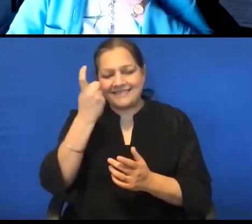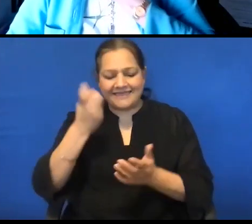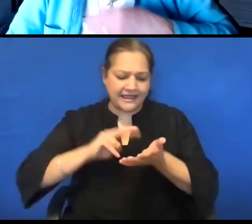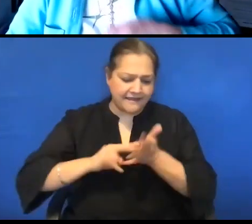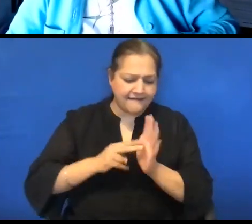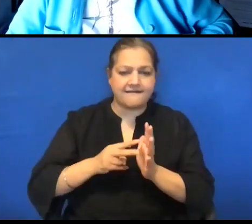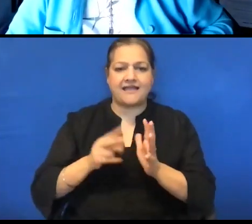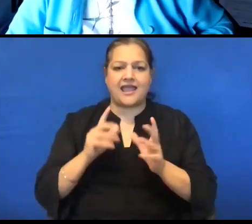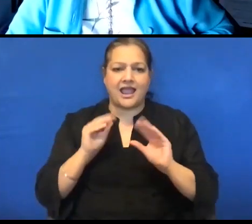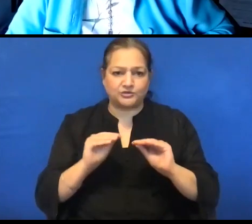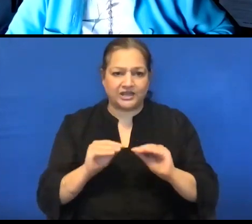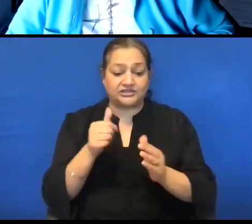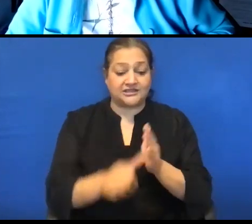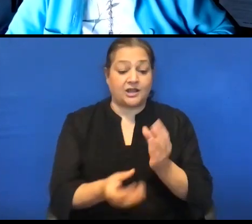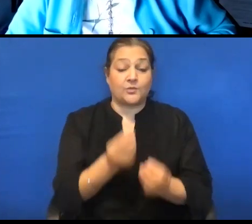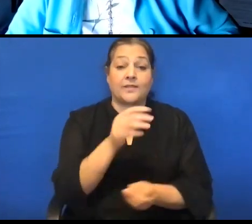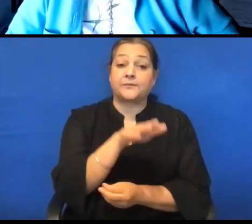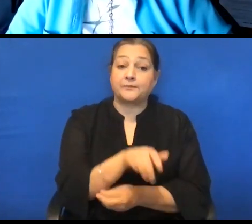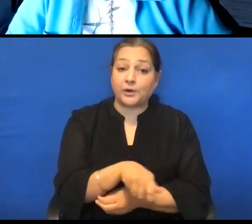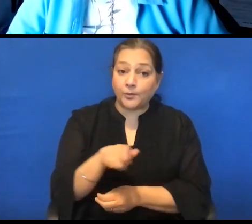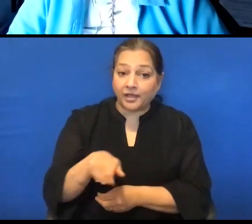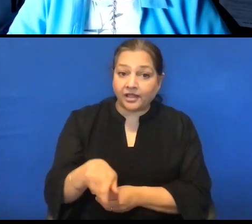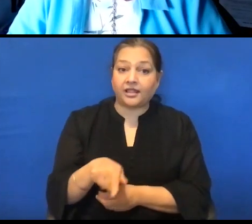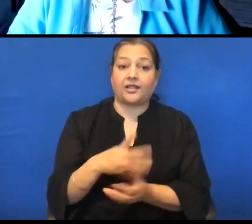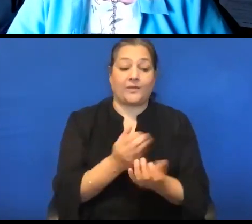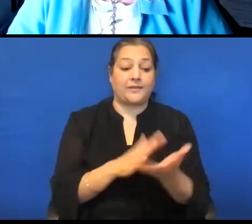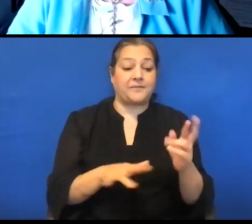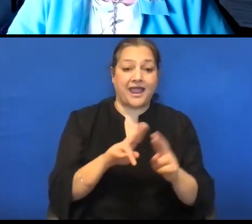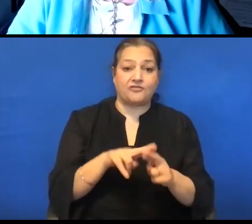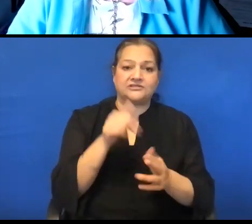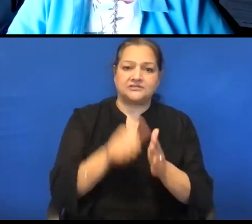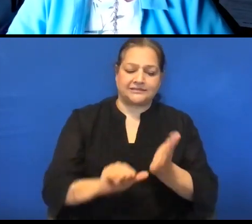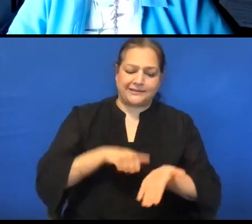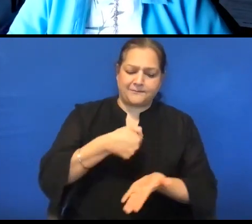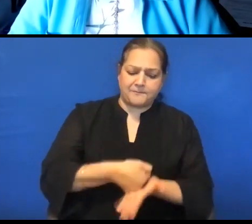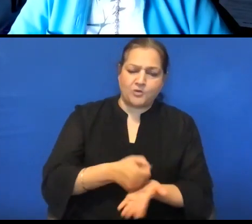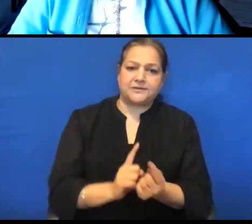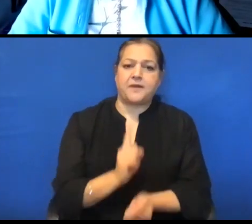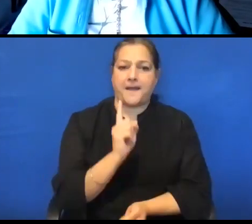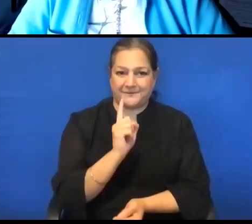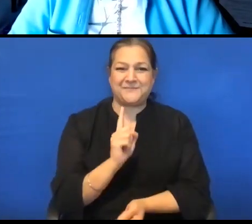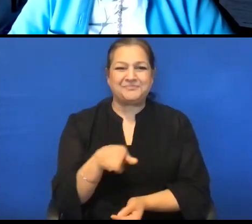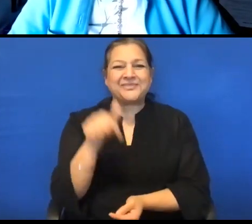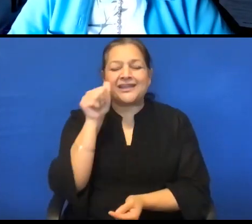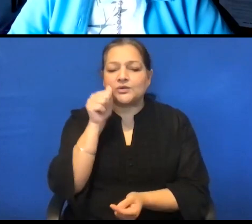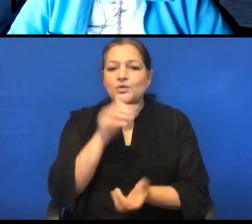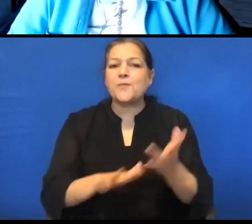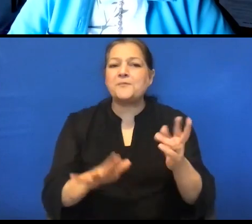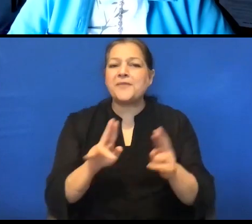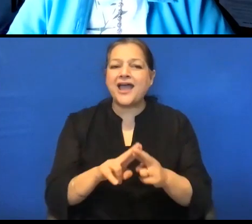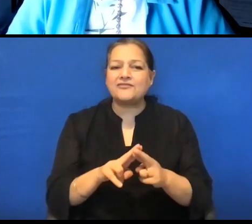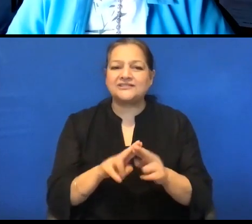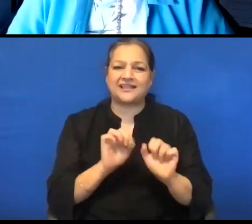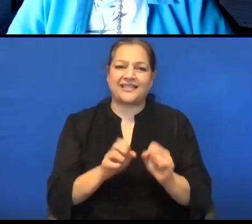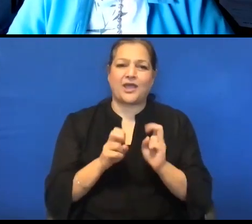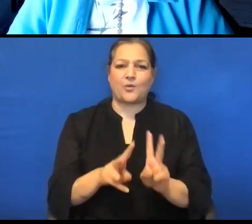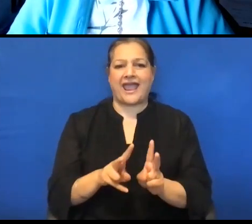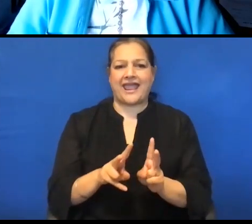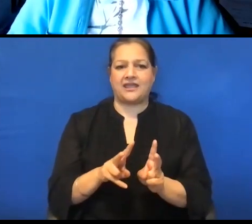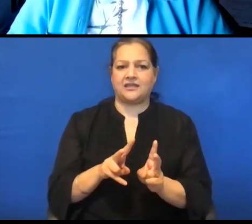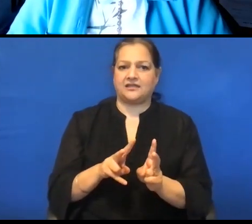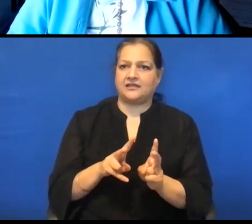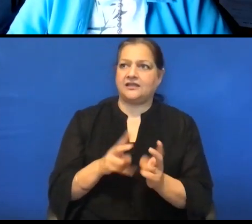pupils, starting with the parents, building bottom up. You know how parents respond to something for their